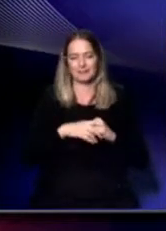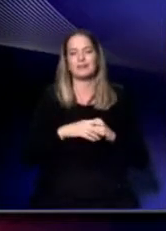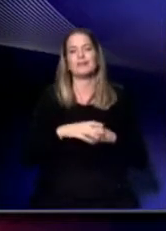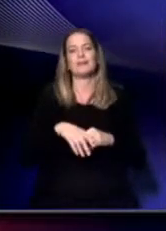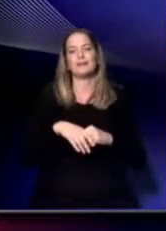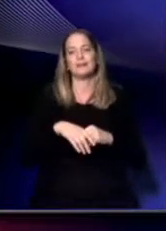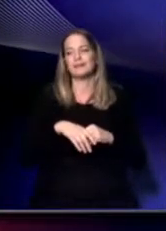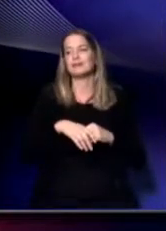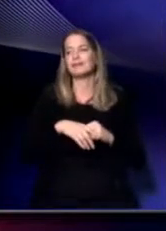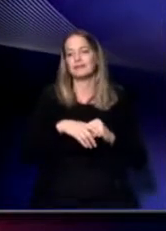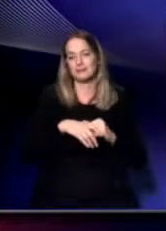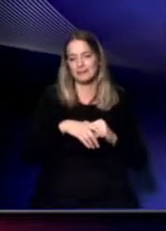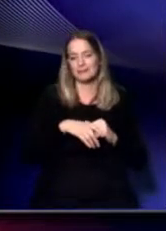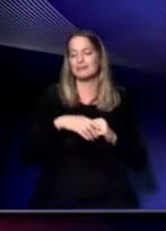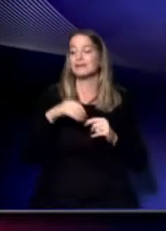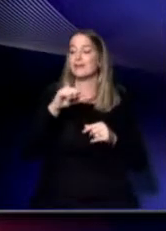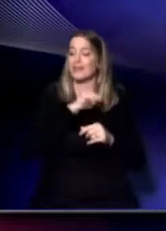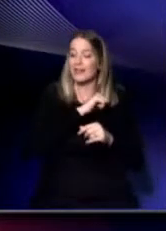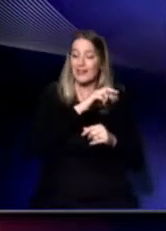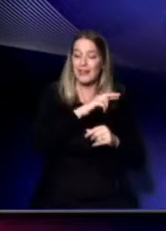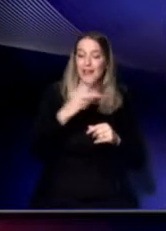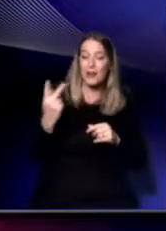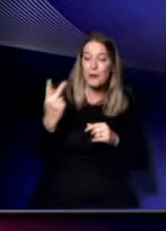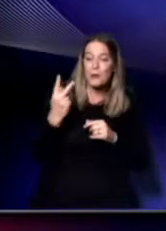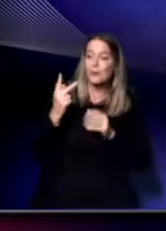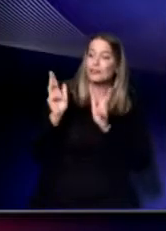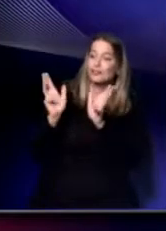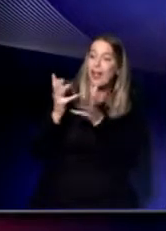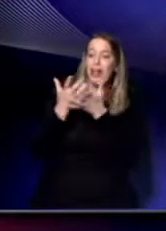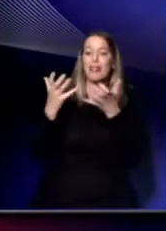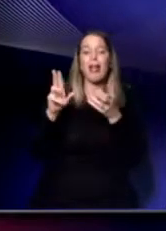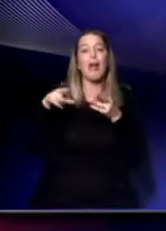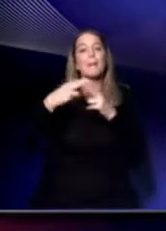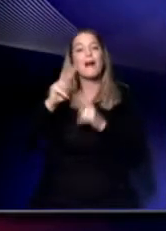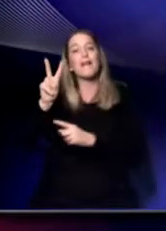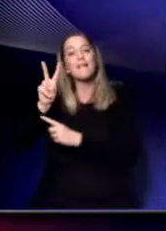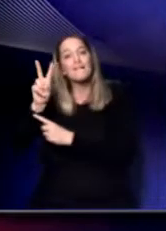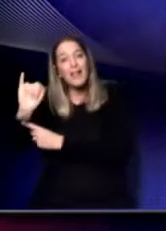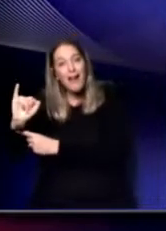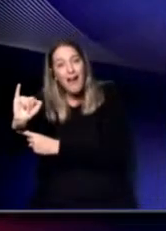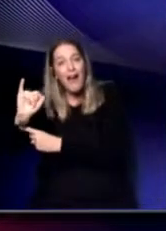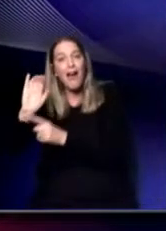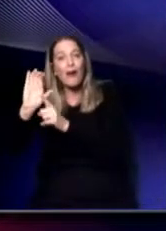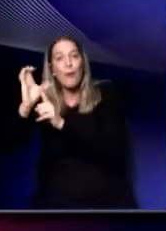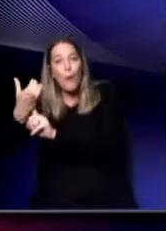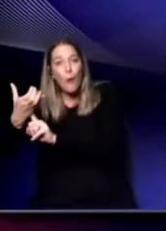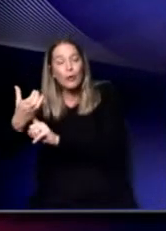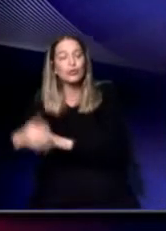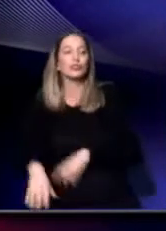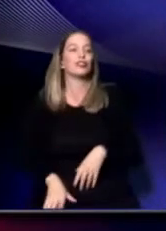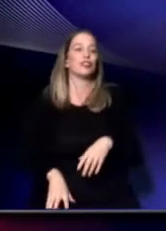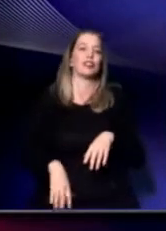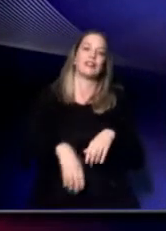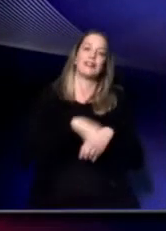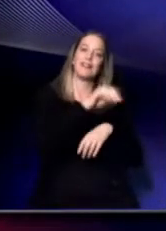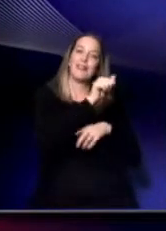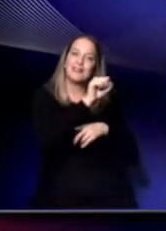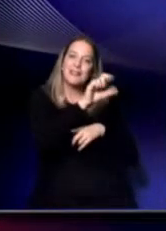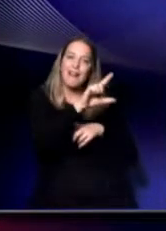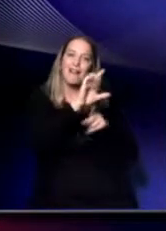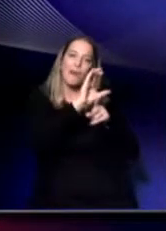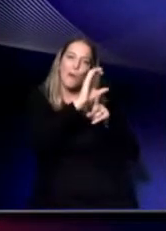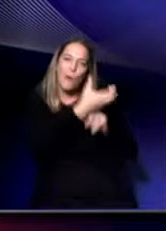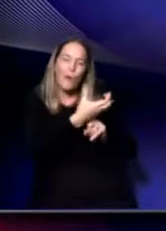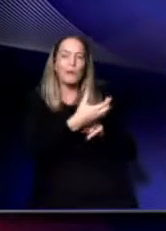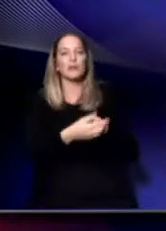You and I have spent a lot of time talking about the VI culture as well as the AI culture. And I just like your global approach